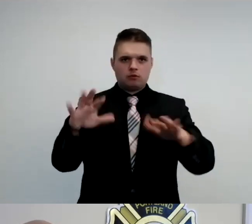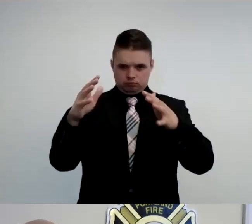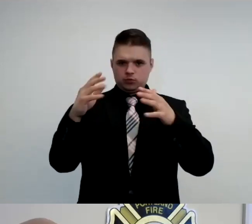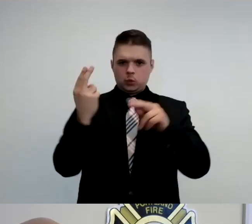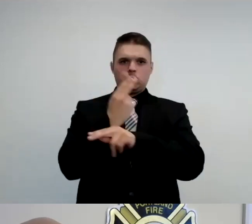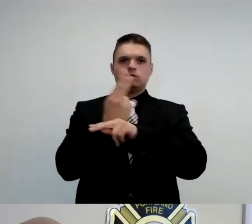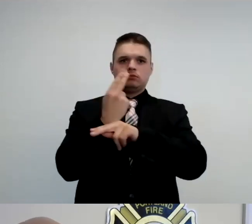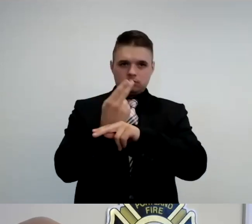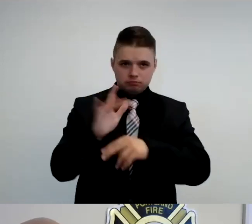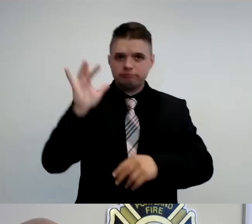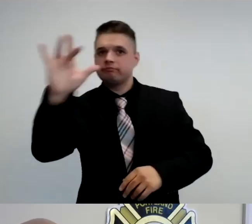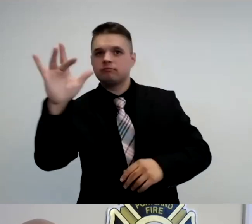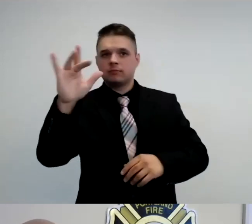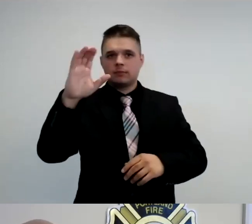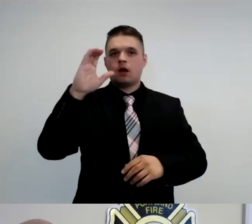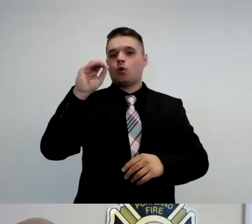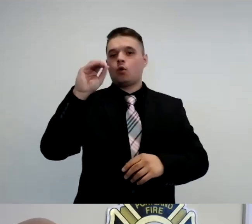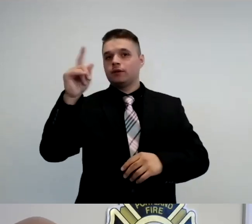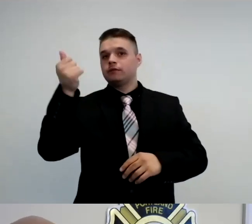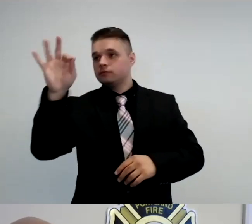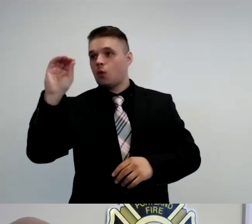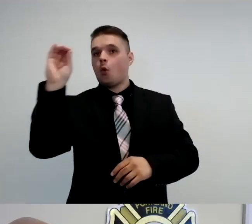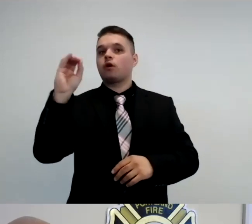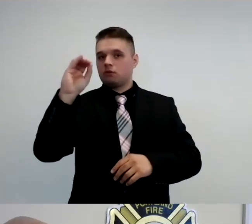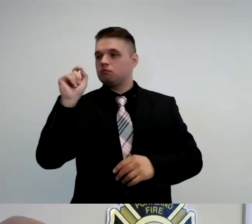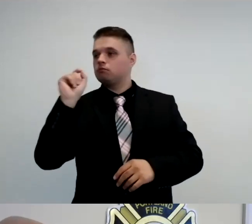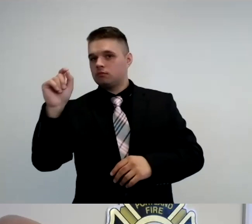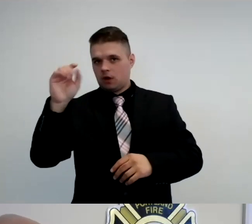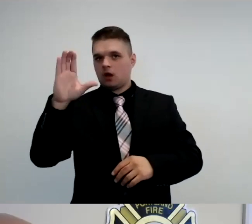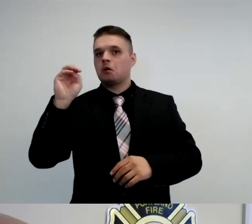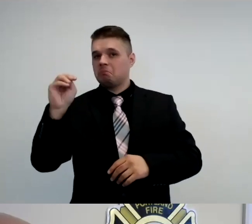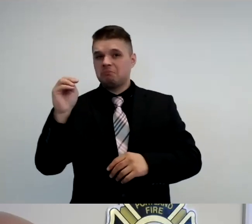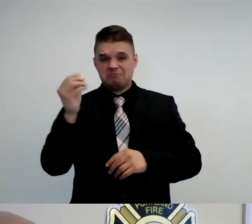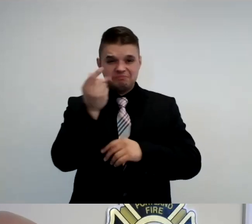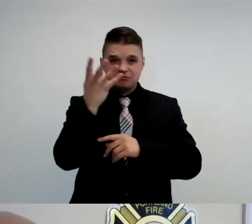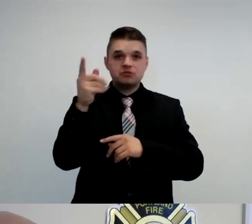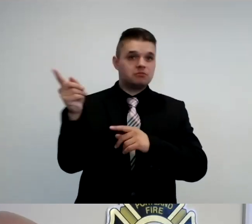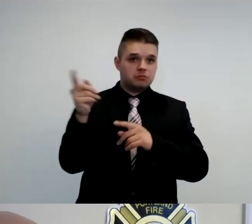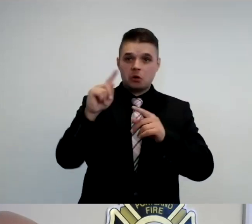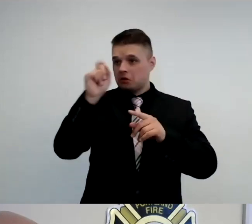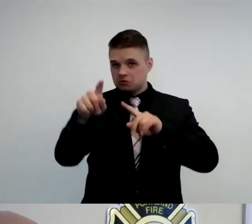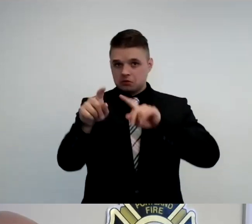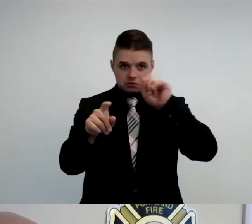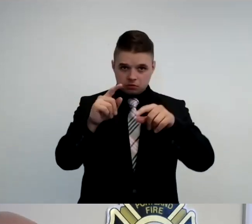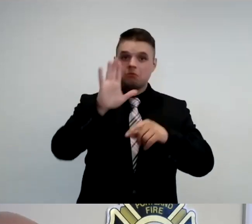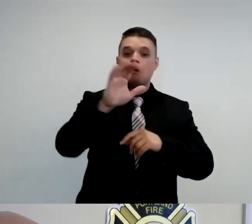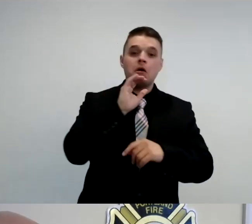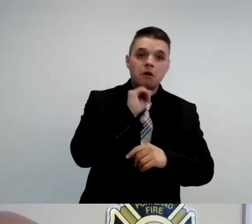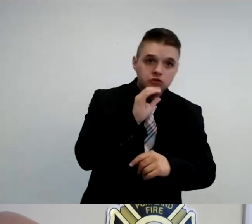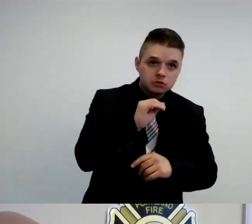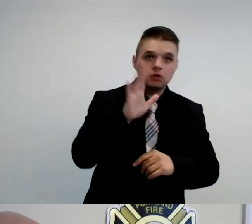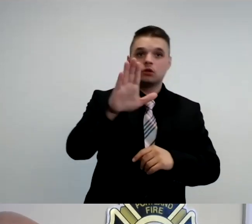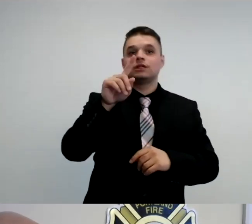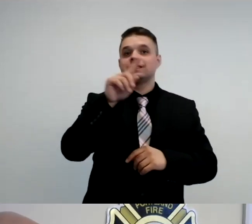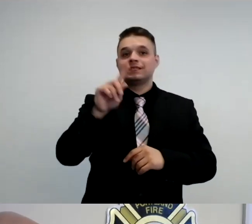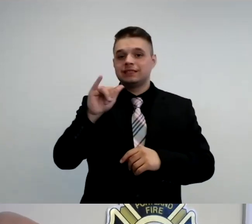on C19Oregon.com and answer a few simple questions. This includes their age, their zip, how they're feeling,